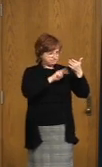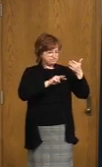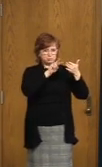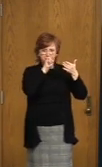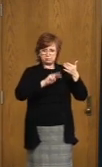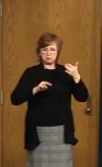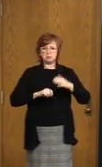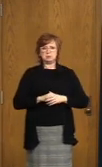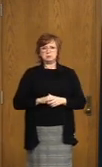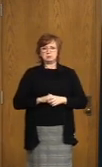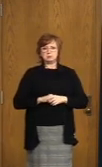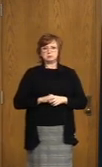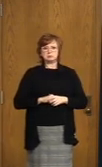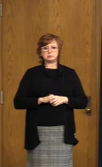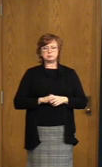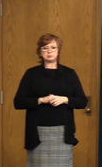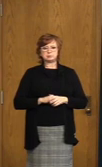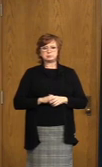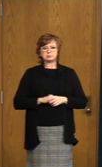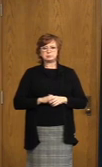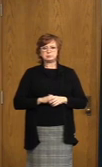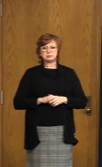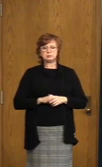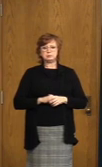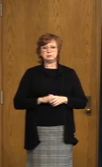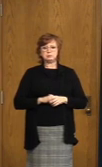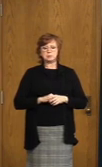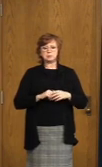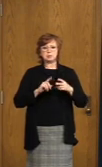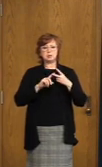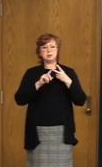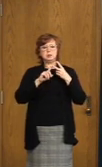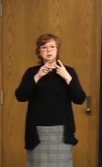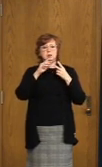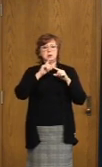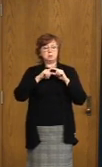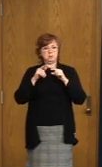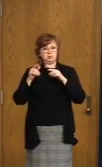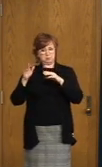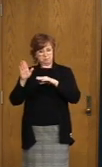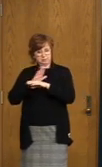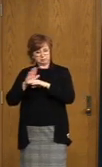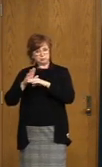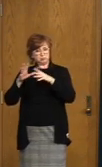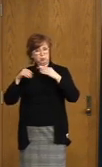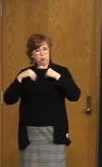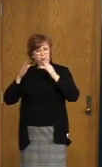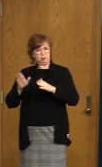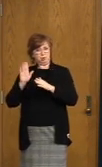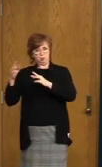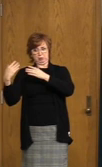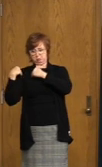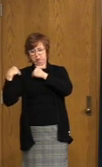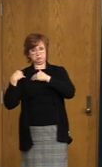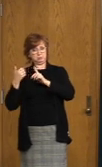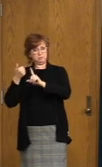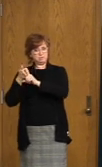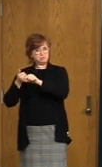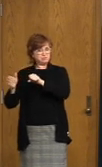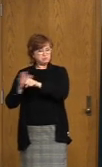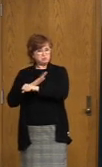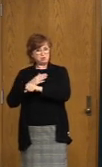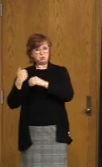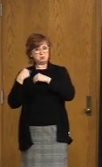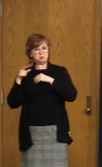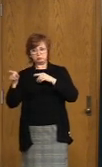business owner in a restaurant that compliance is sought. As a customer visiting a